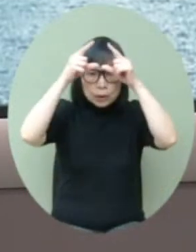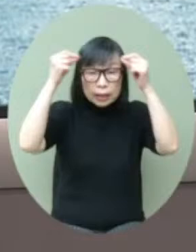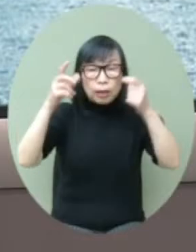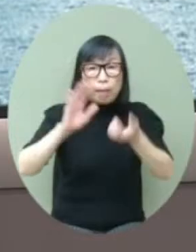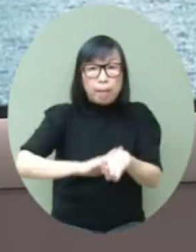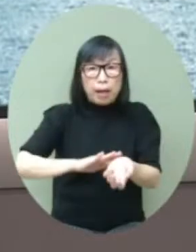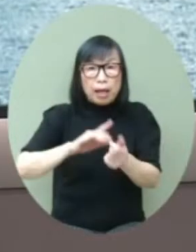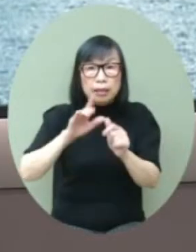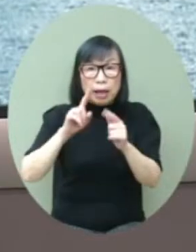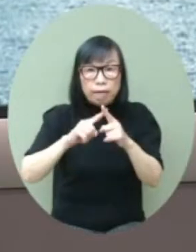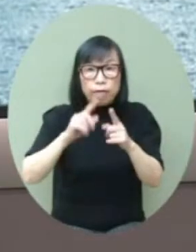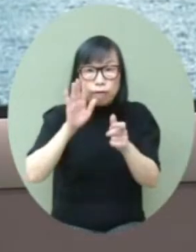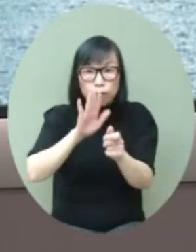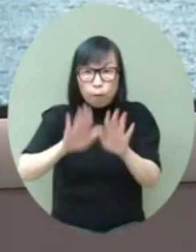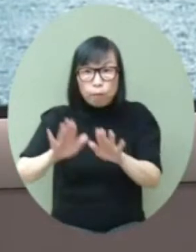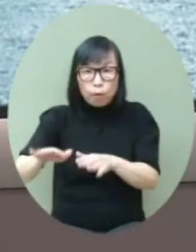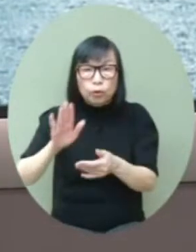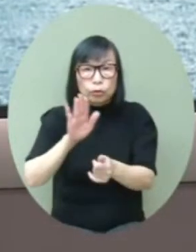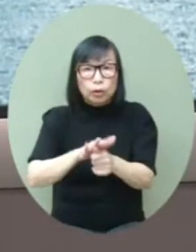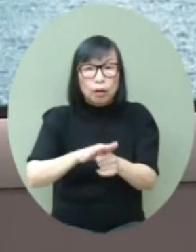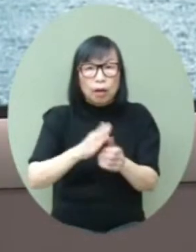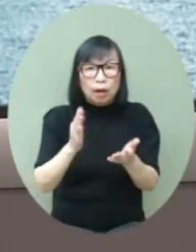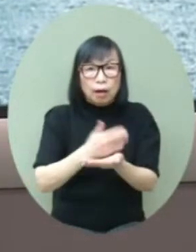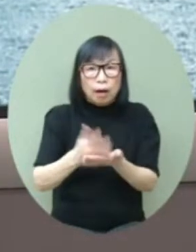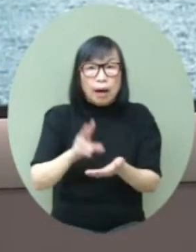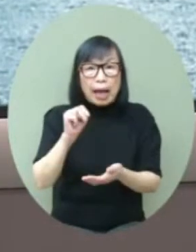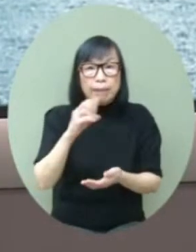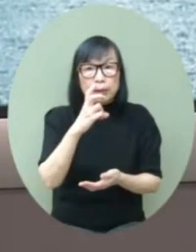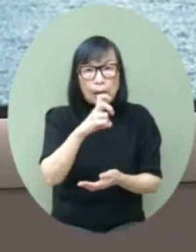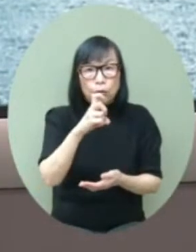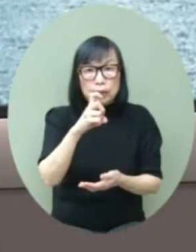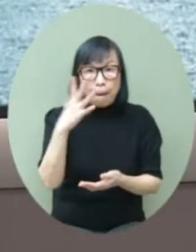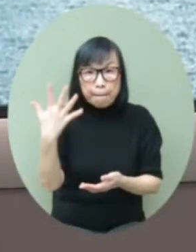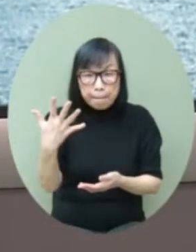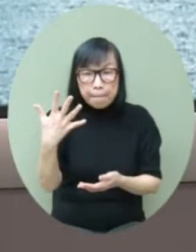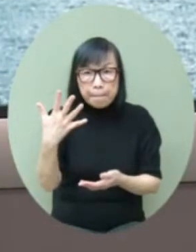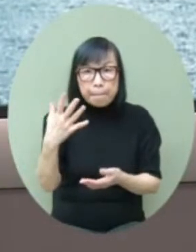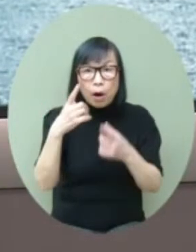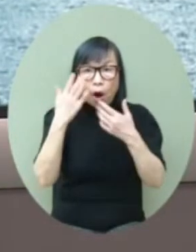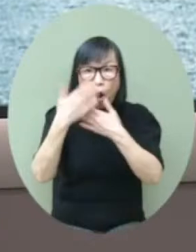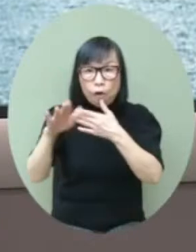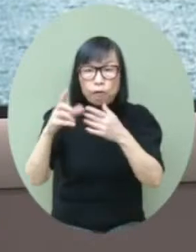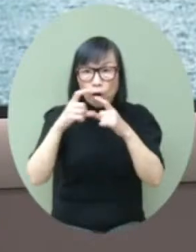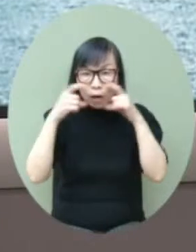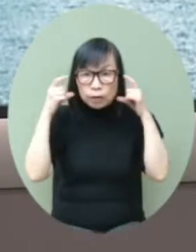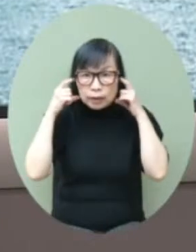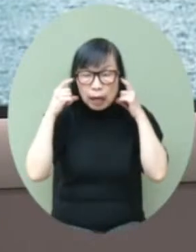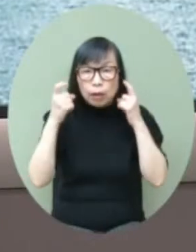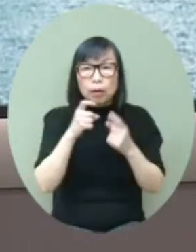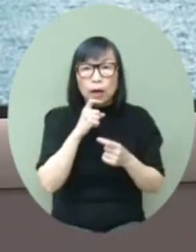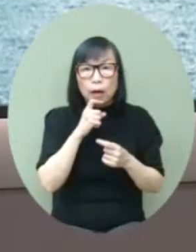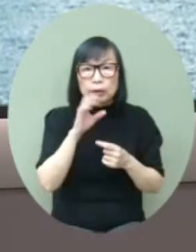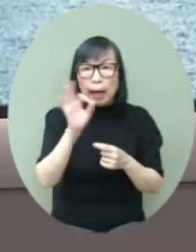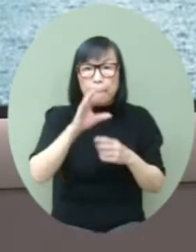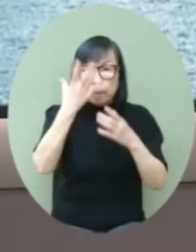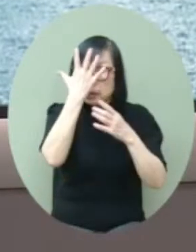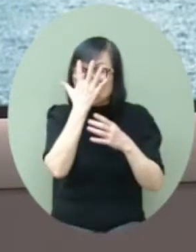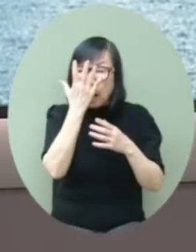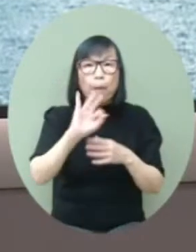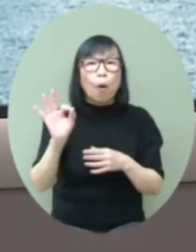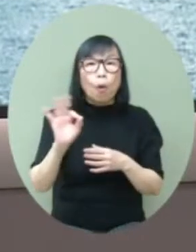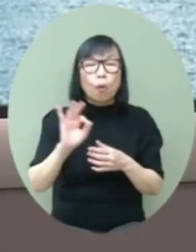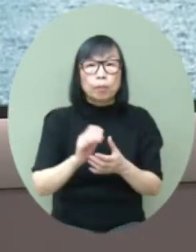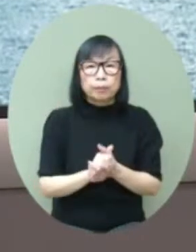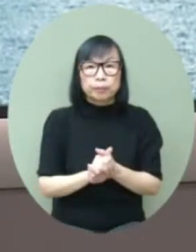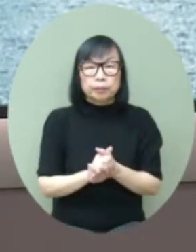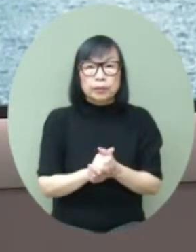the corridor, the nurse and the attendant had N95 and surgical mask on, and they didn't